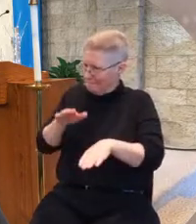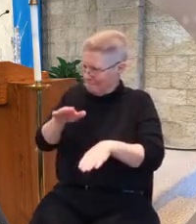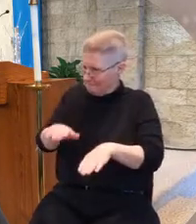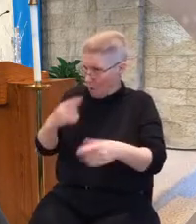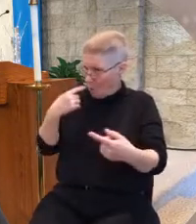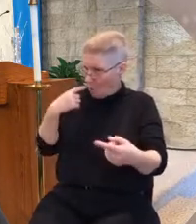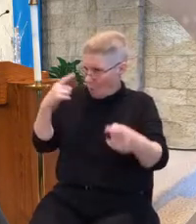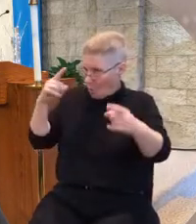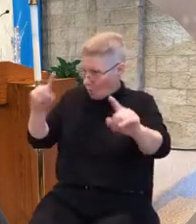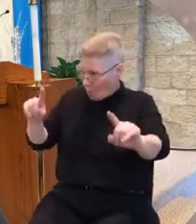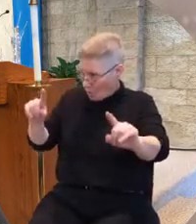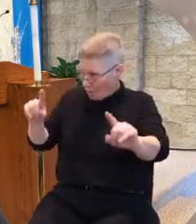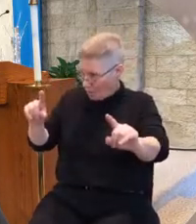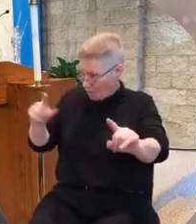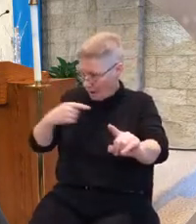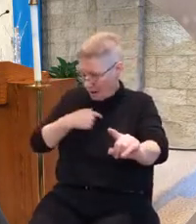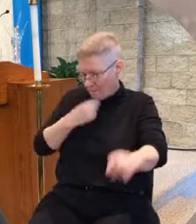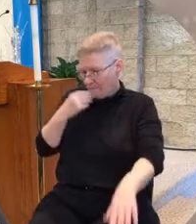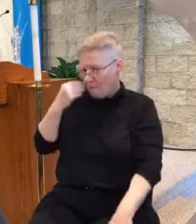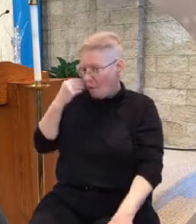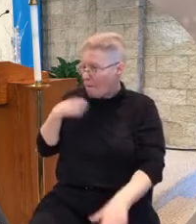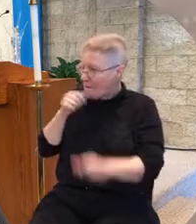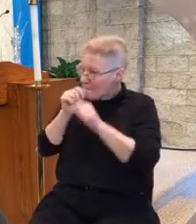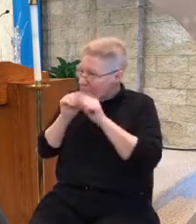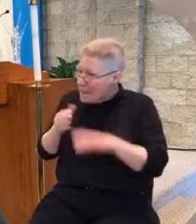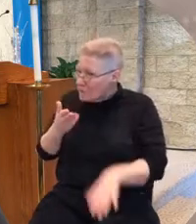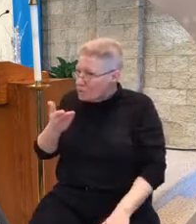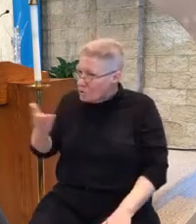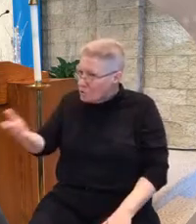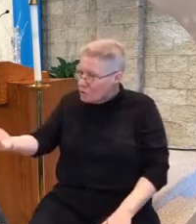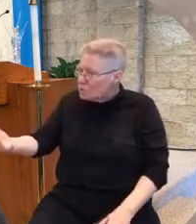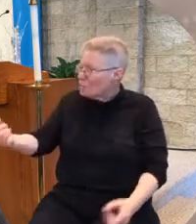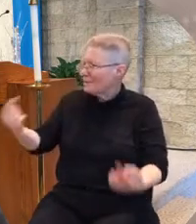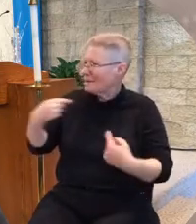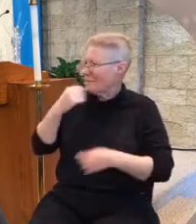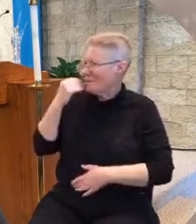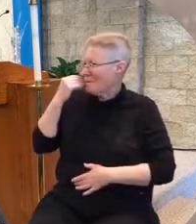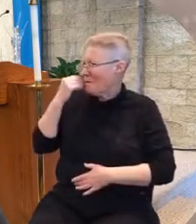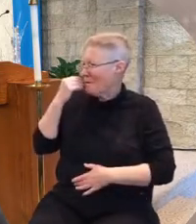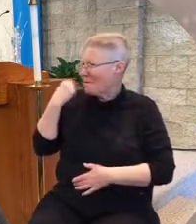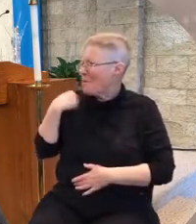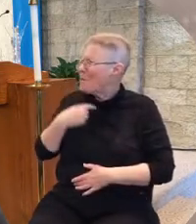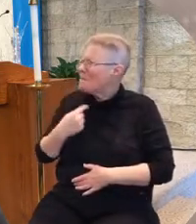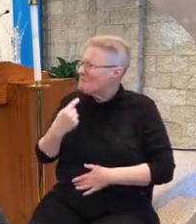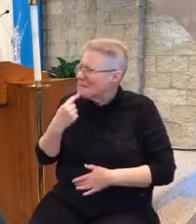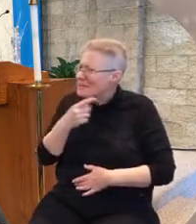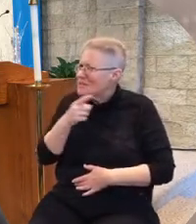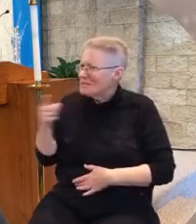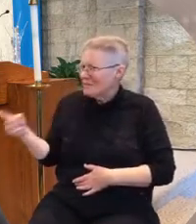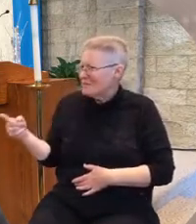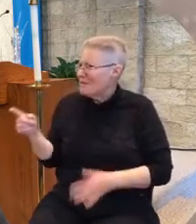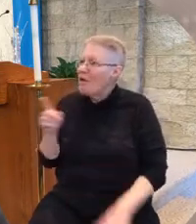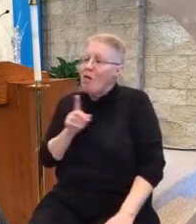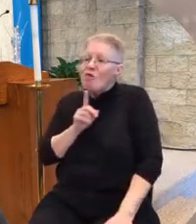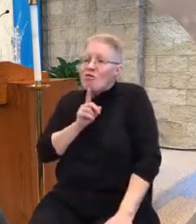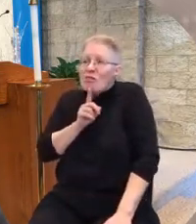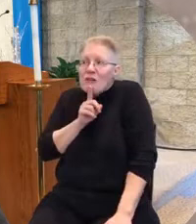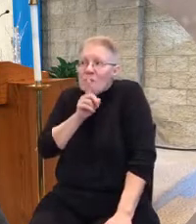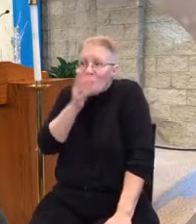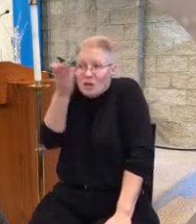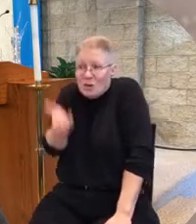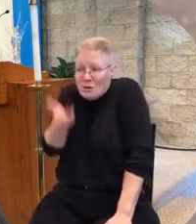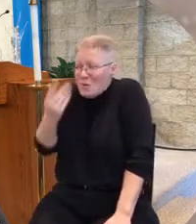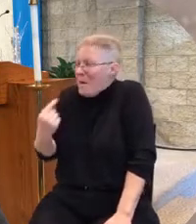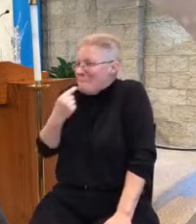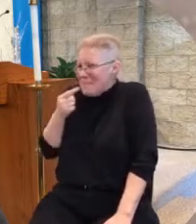And so I bless you in coming home. I invite you to come home. We miss you. The real you misses you, and you miss